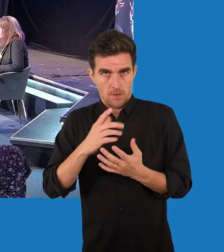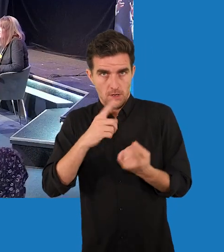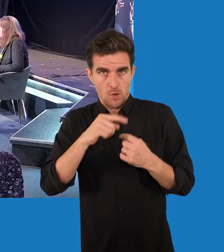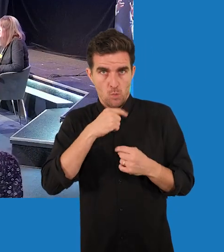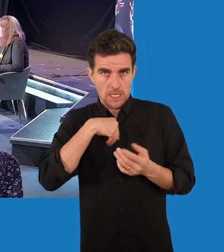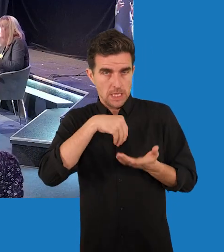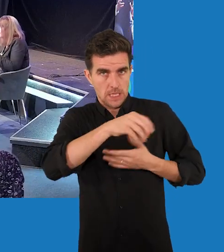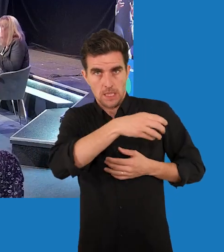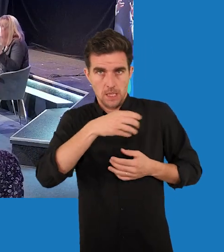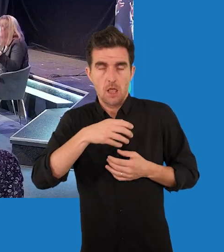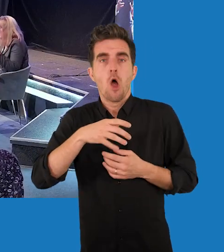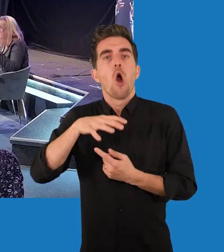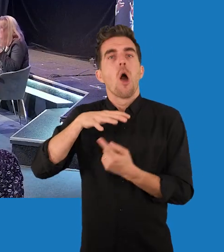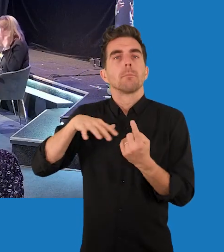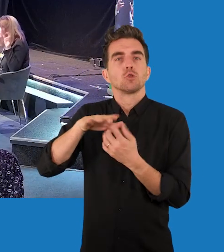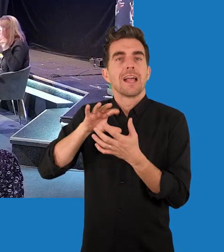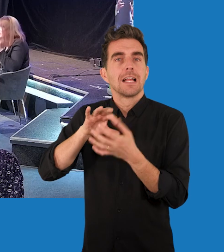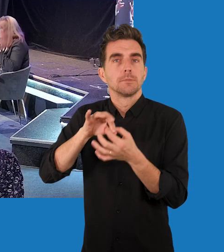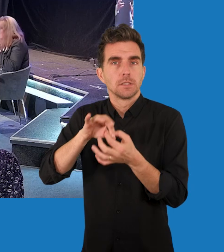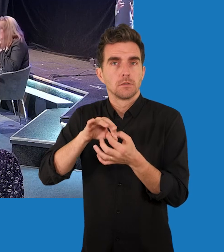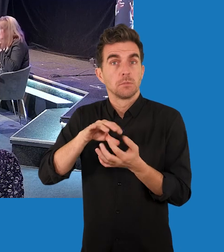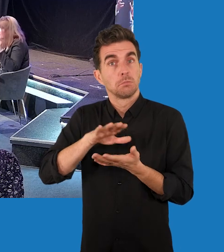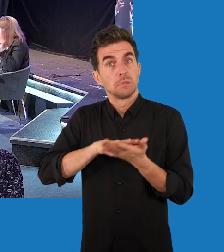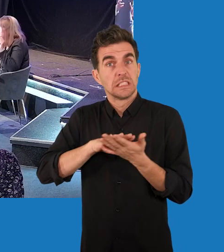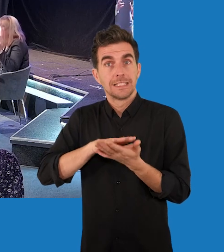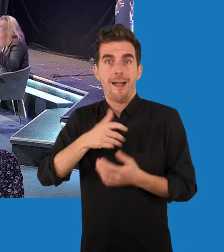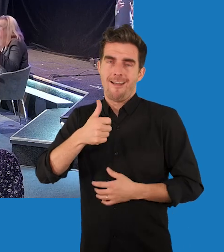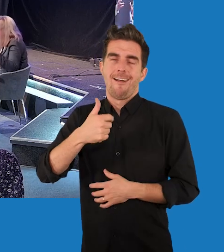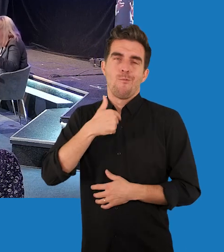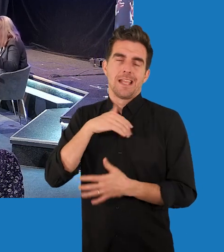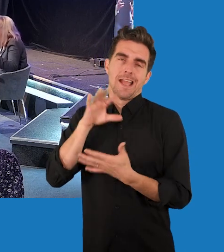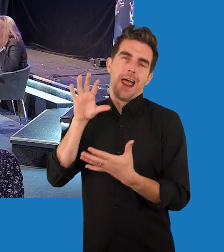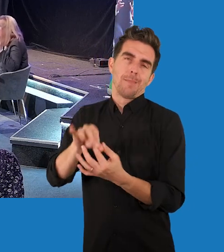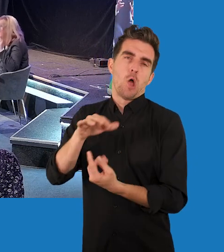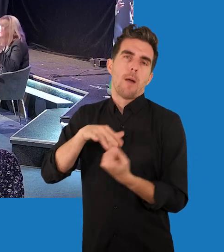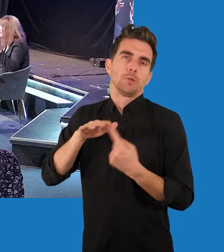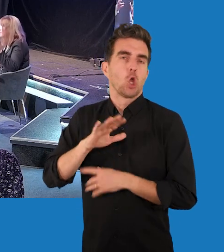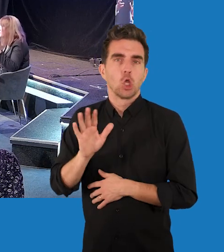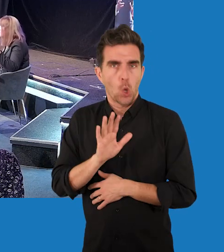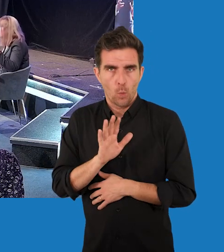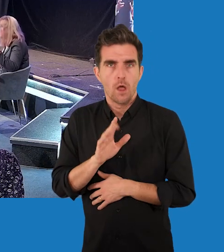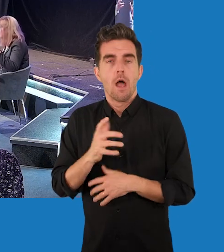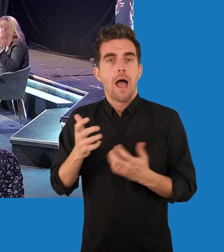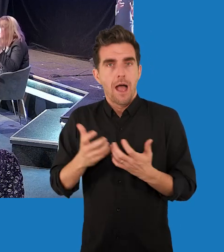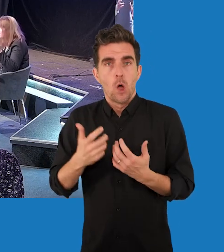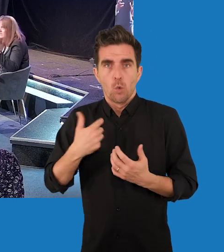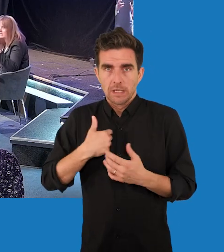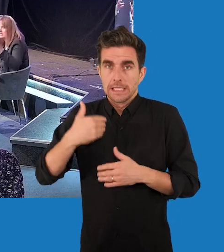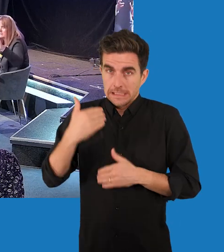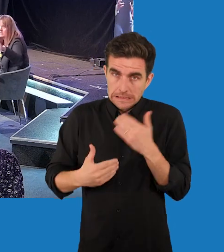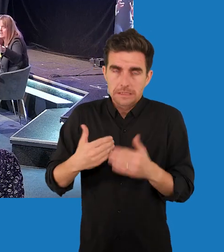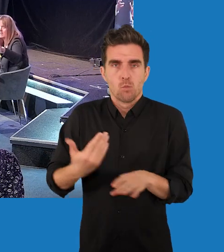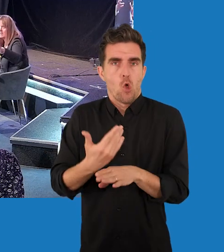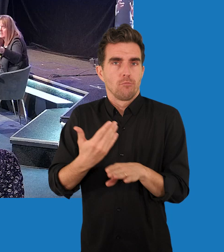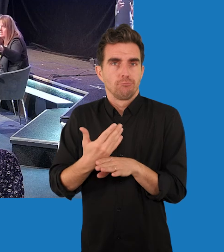actually having someone that we employ that's called a community engagement person does not necessarily mean that we can engage with communities. The way we do that is